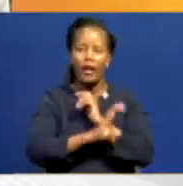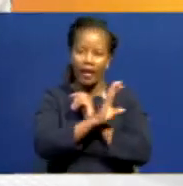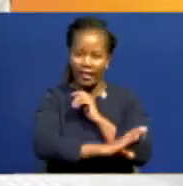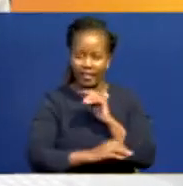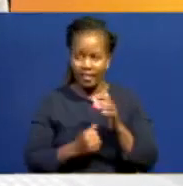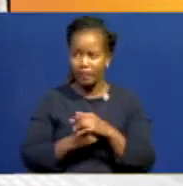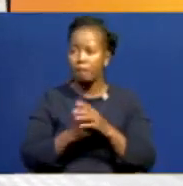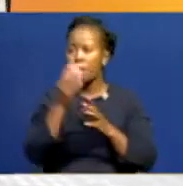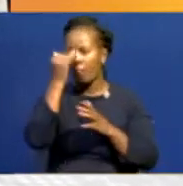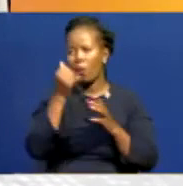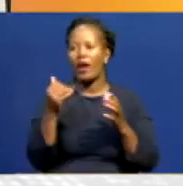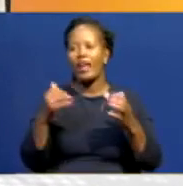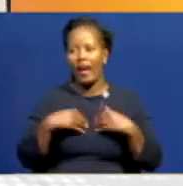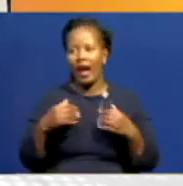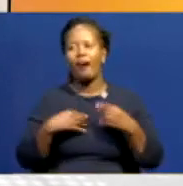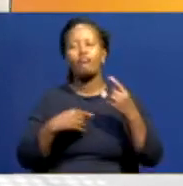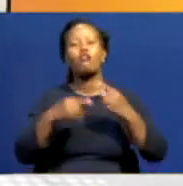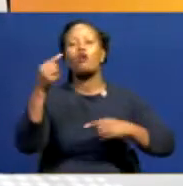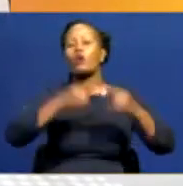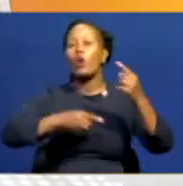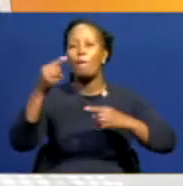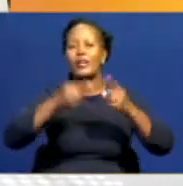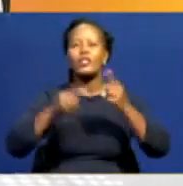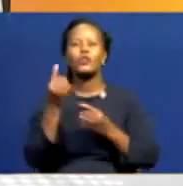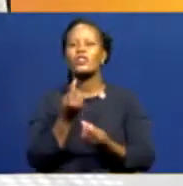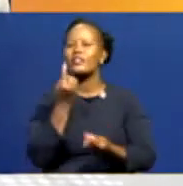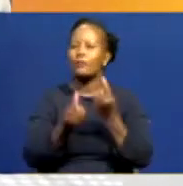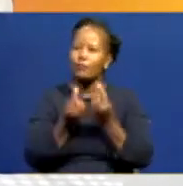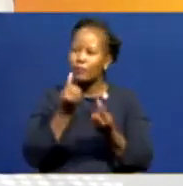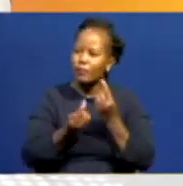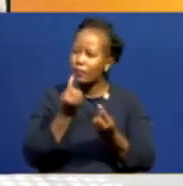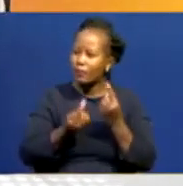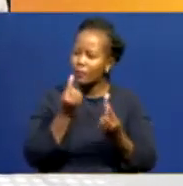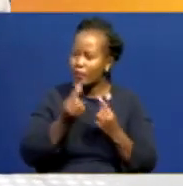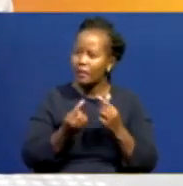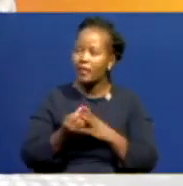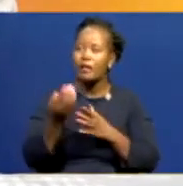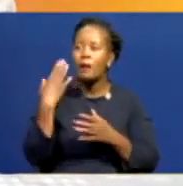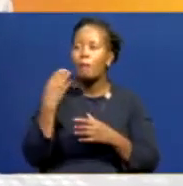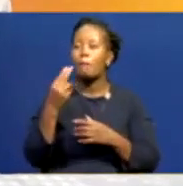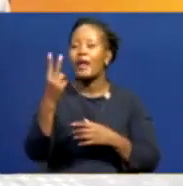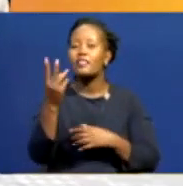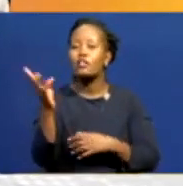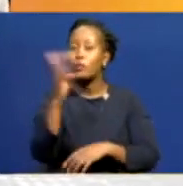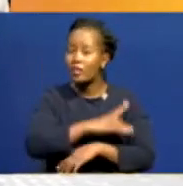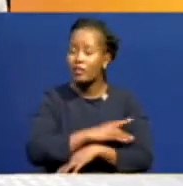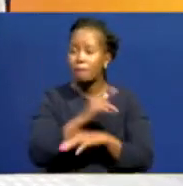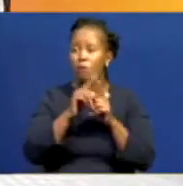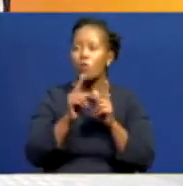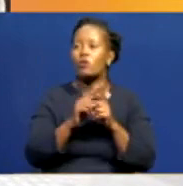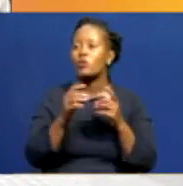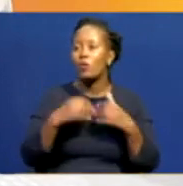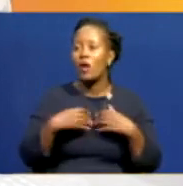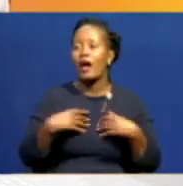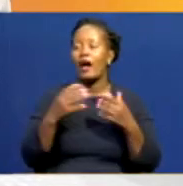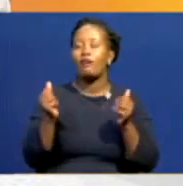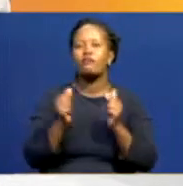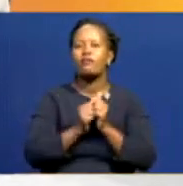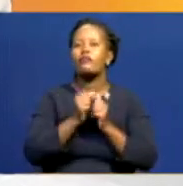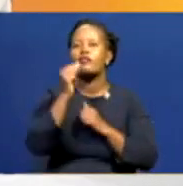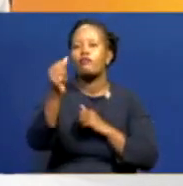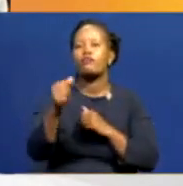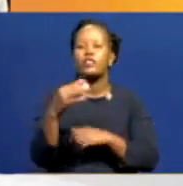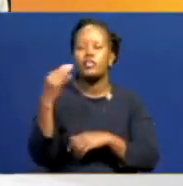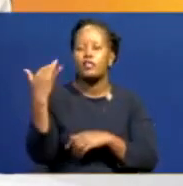see this competition is actually heated, you know, the first 2 days. Mm-hmm. And you already have 15 yellow cards, to be specific, and more than 10